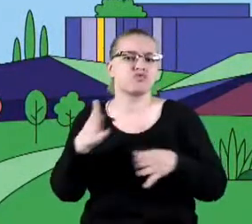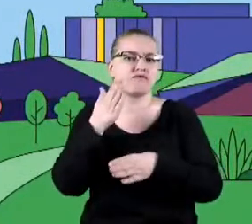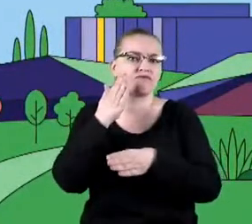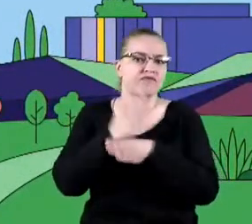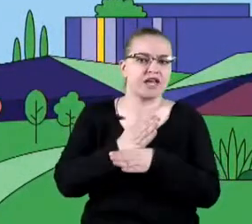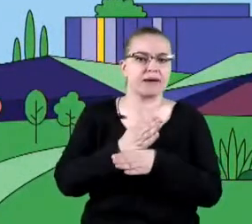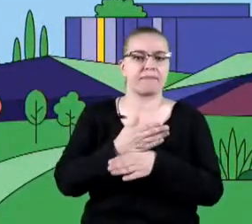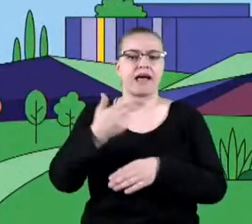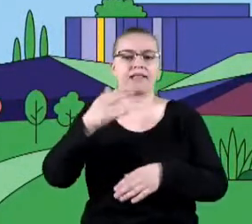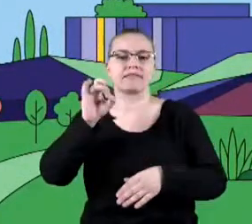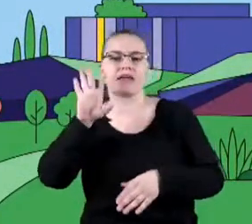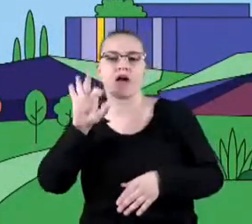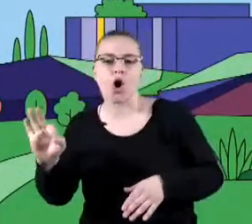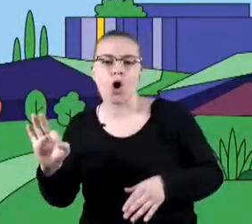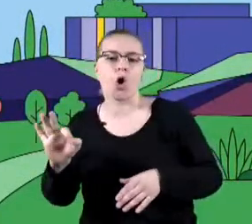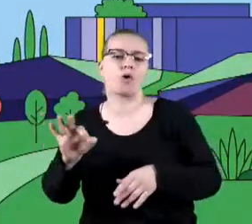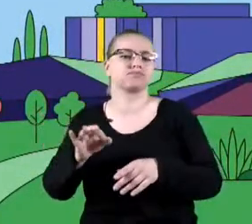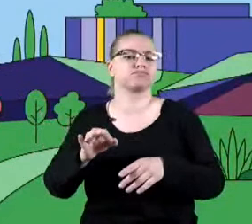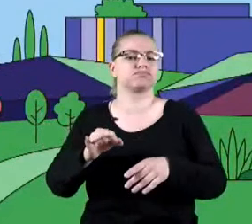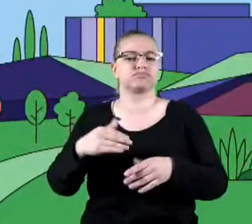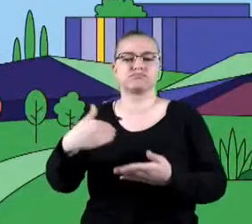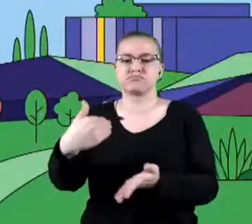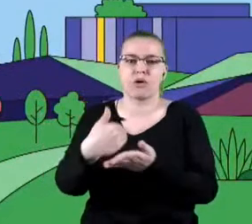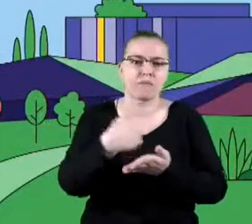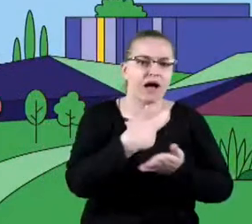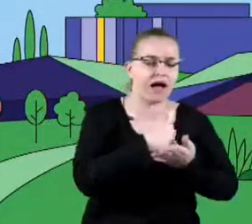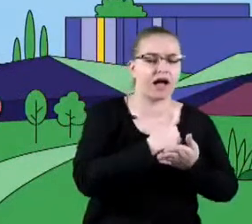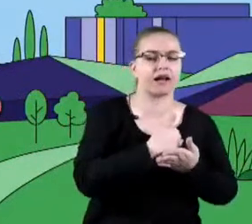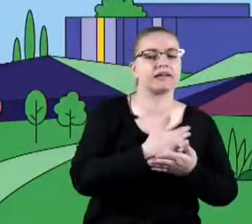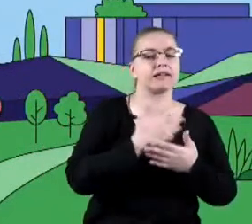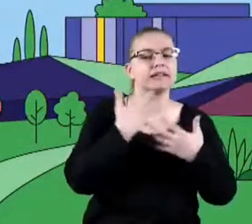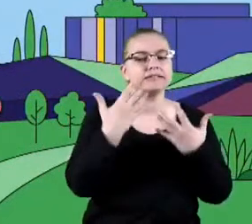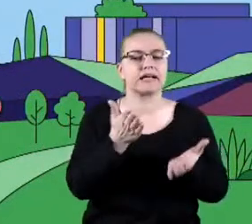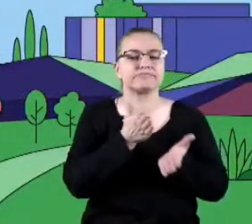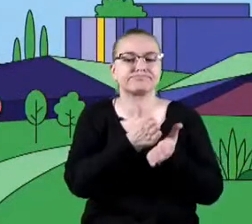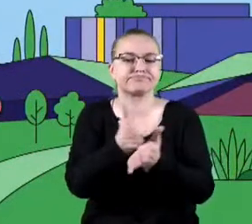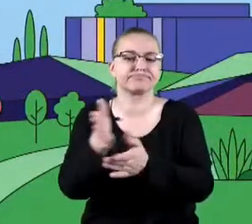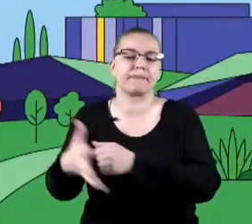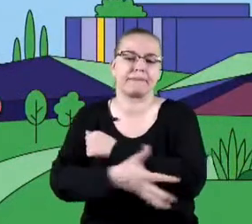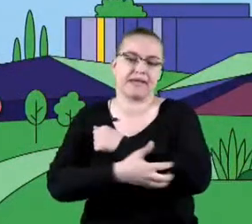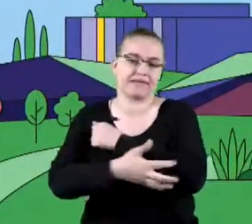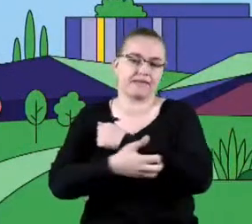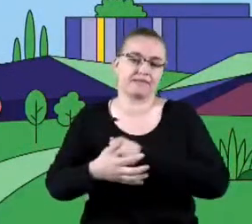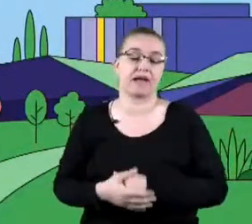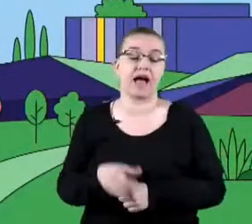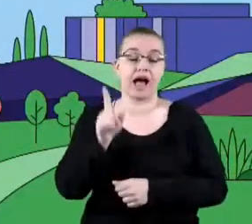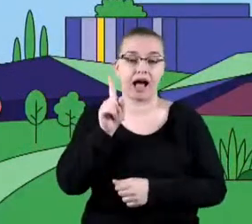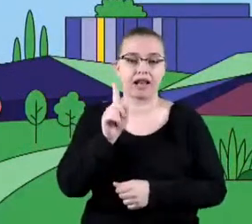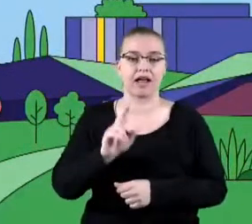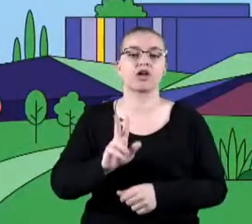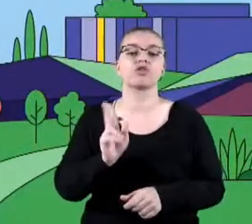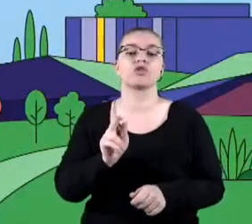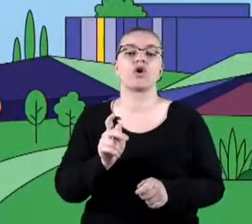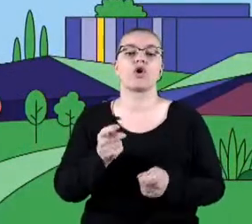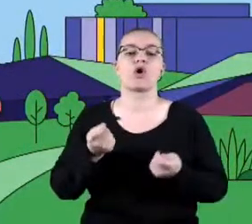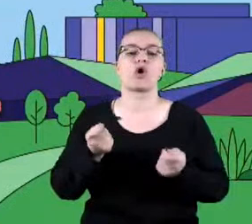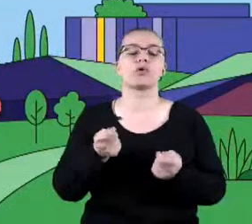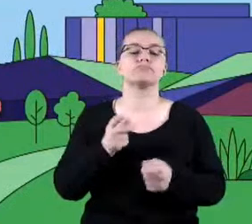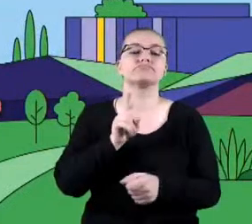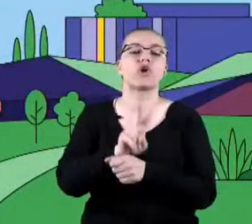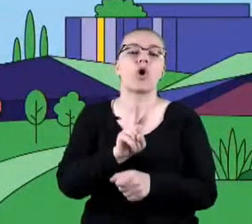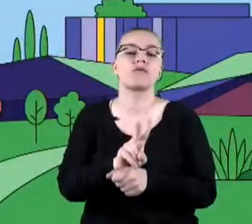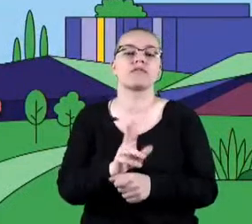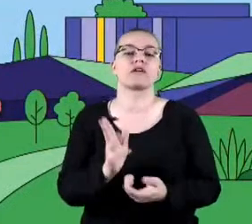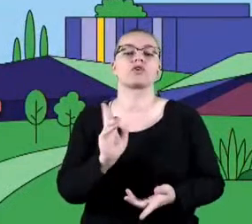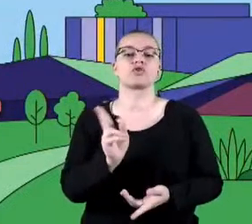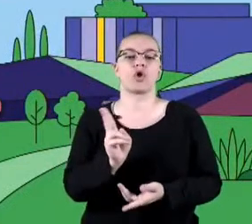communities willing to provide food for the poor. But the coordination among these donors